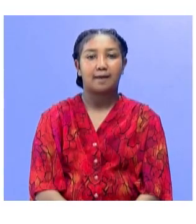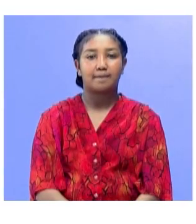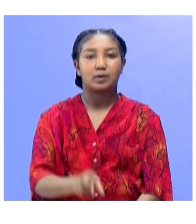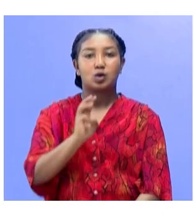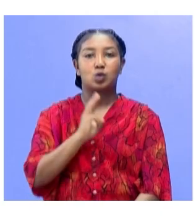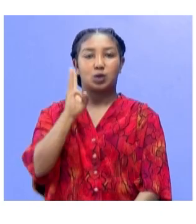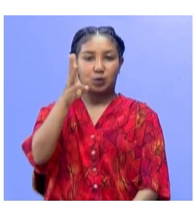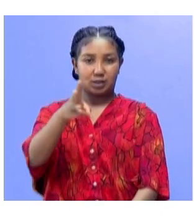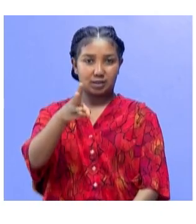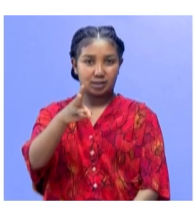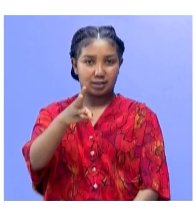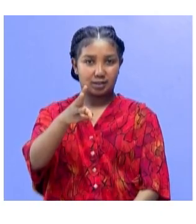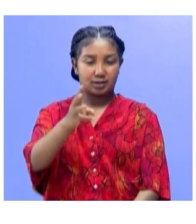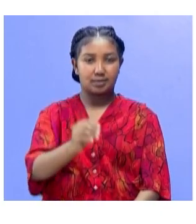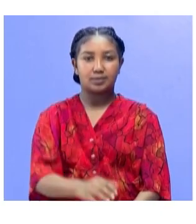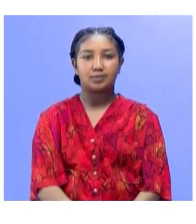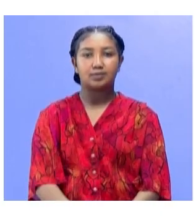We will